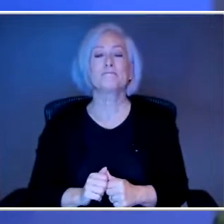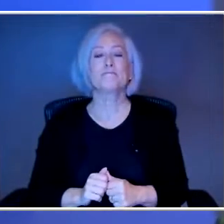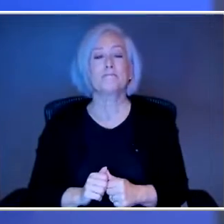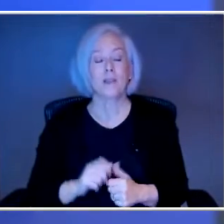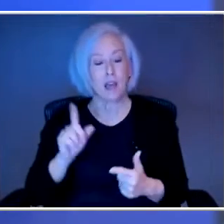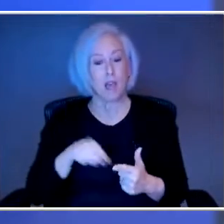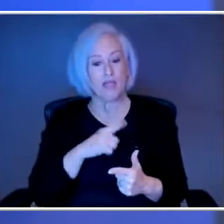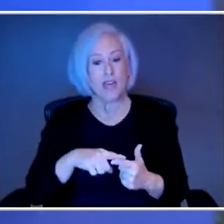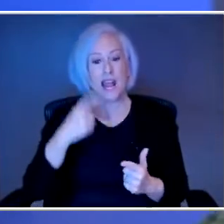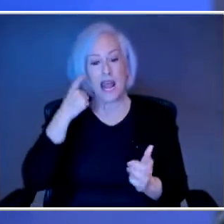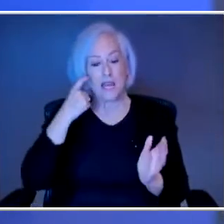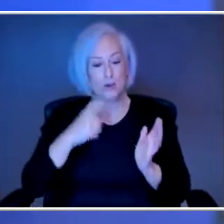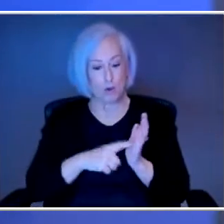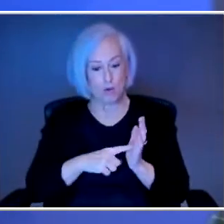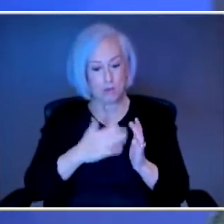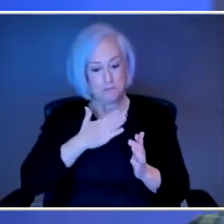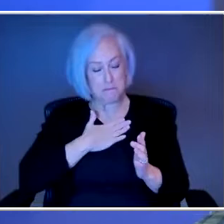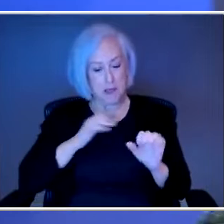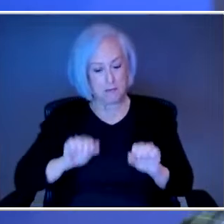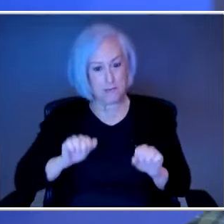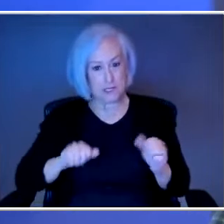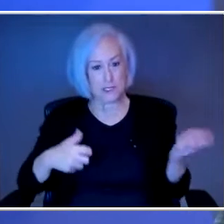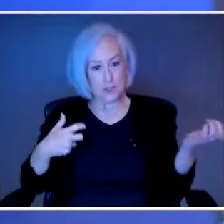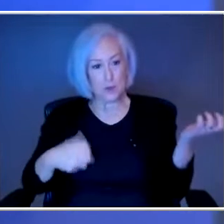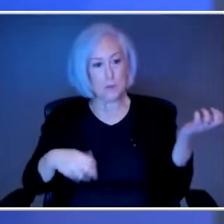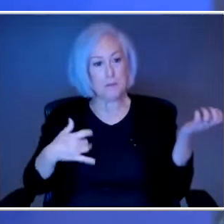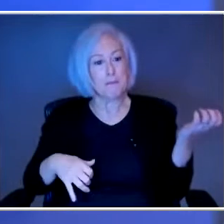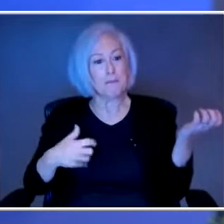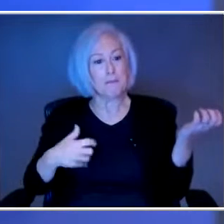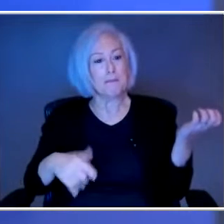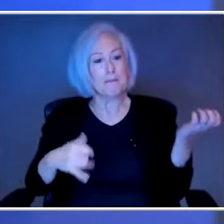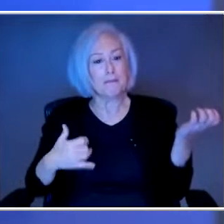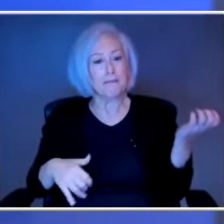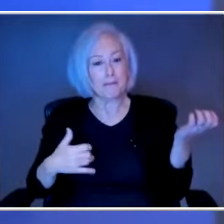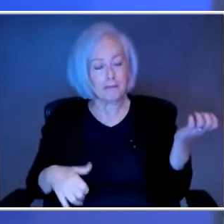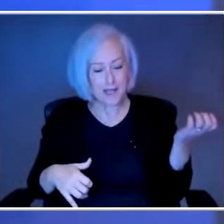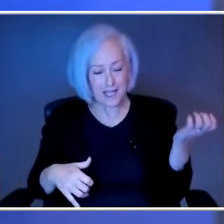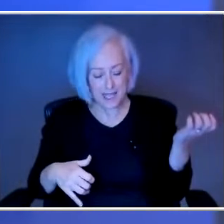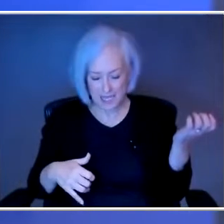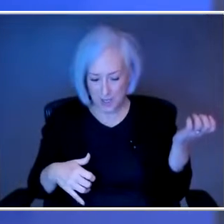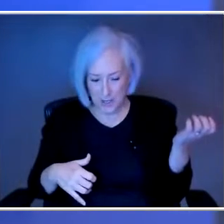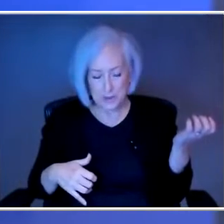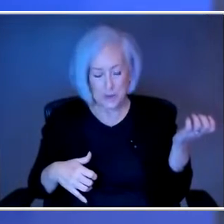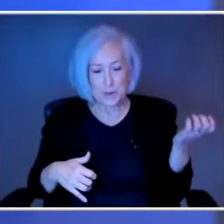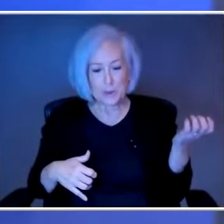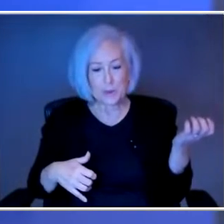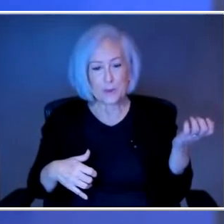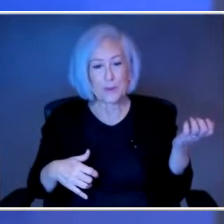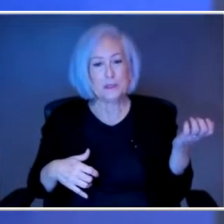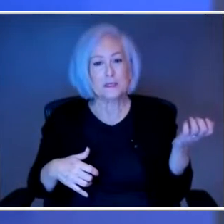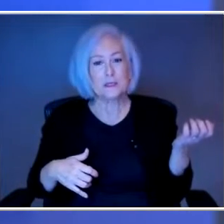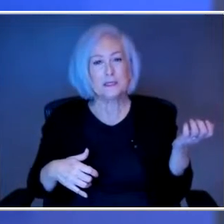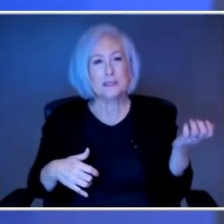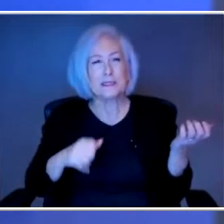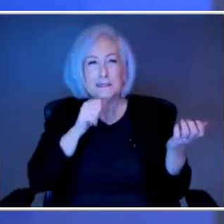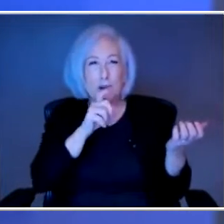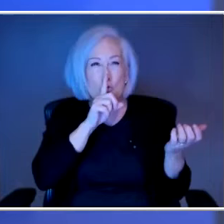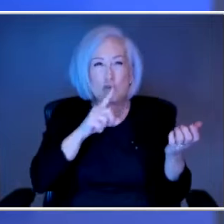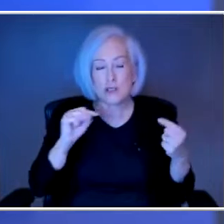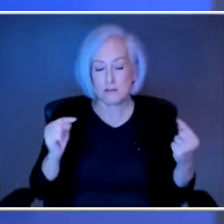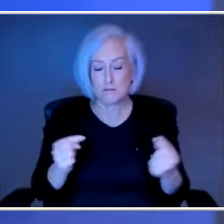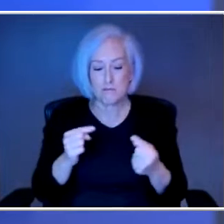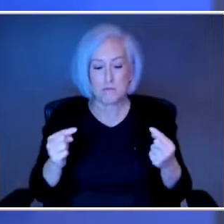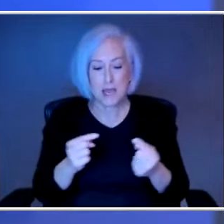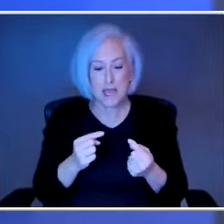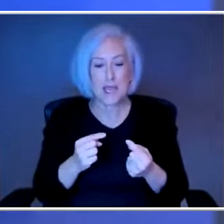banjo playing, the movement of my fingers got not so much painful, but just